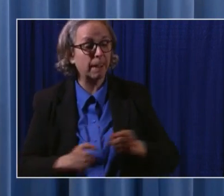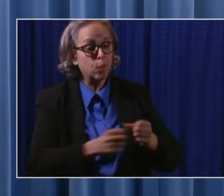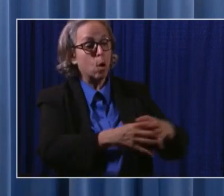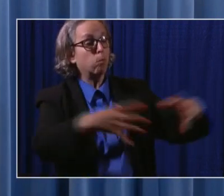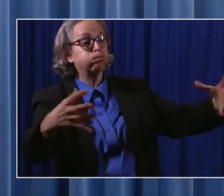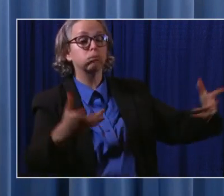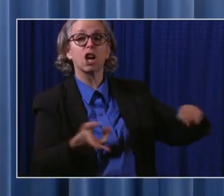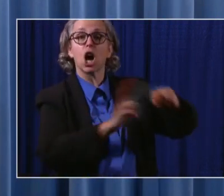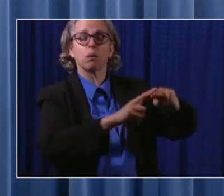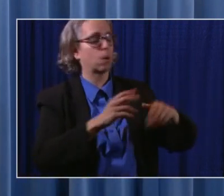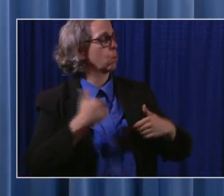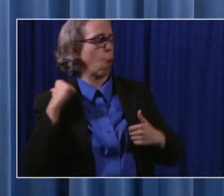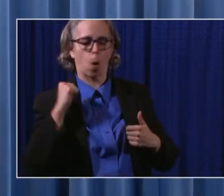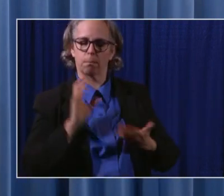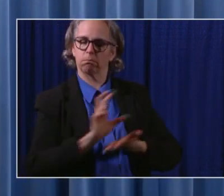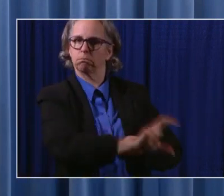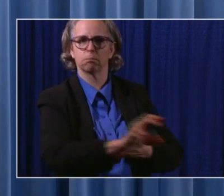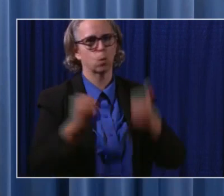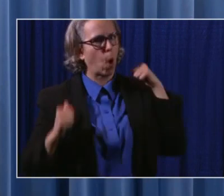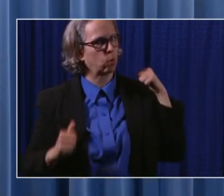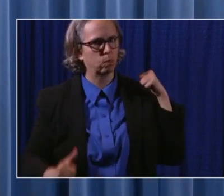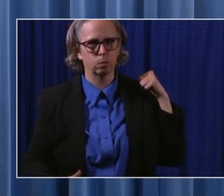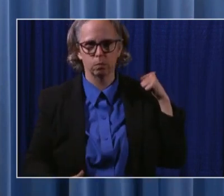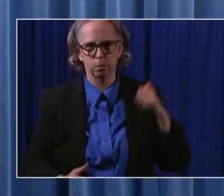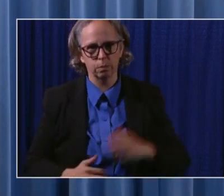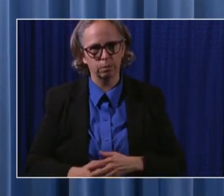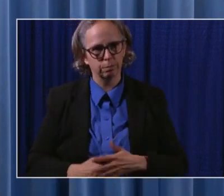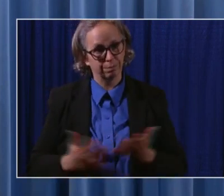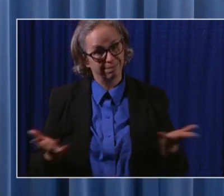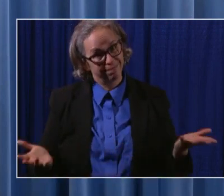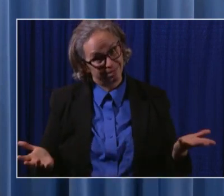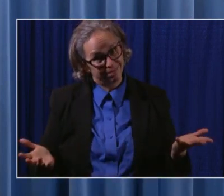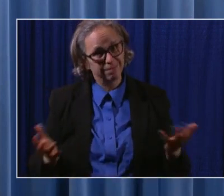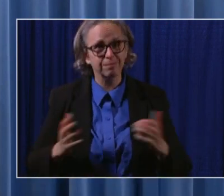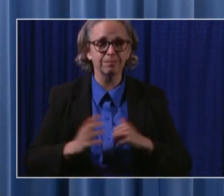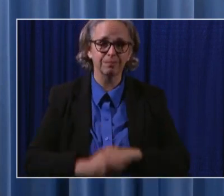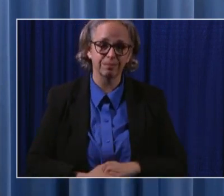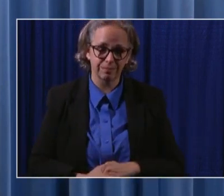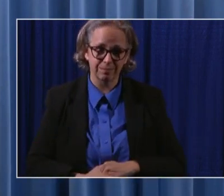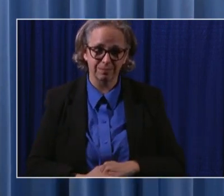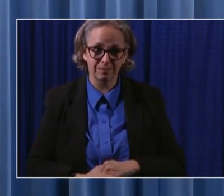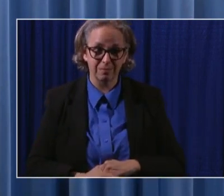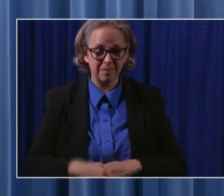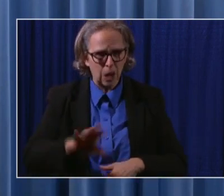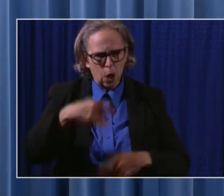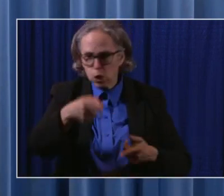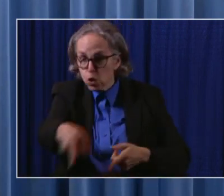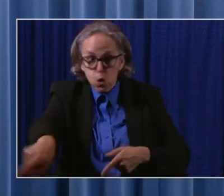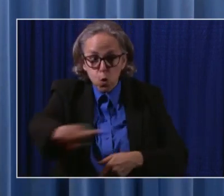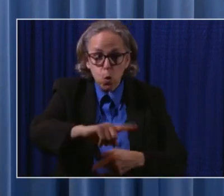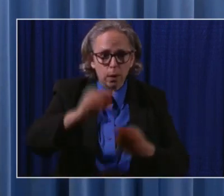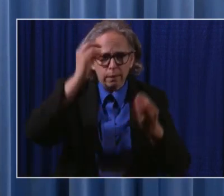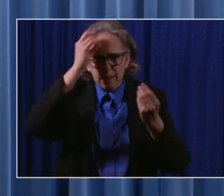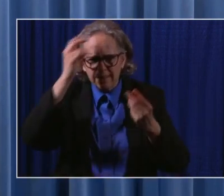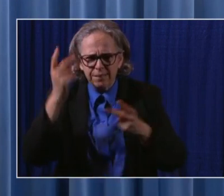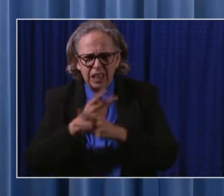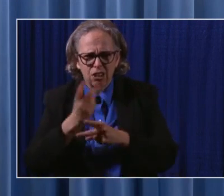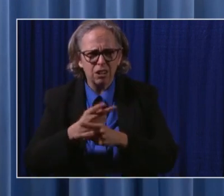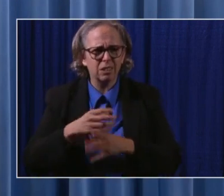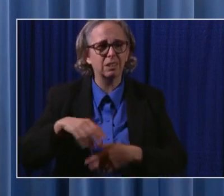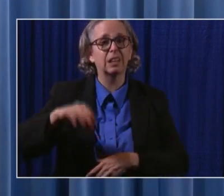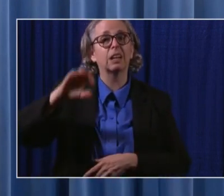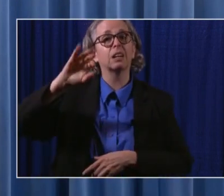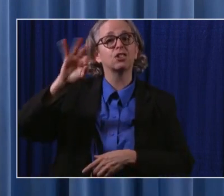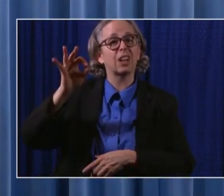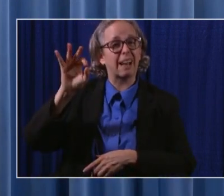difficult situation. I asked our Jobs and Family Services to give me the numbers, and I read